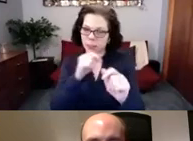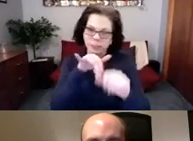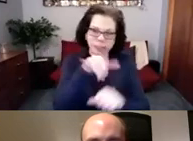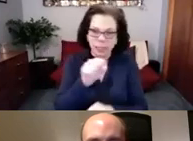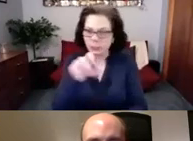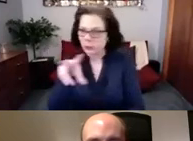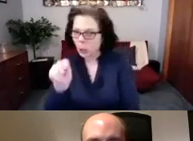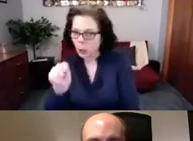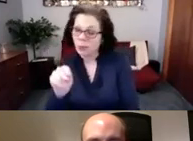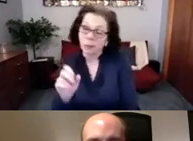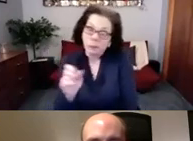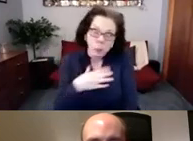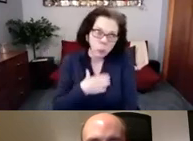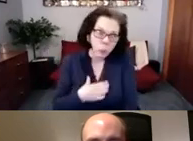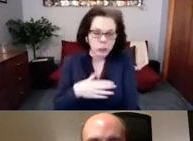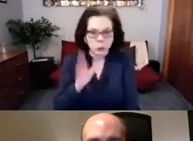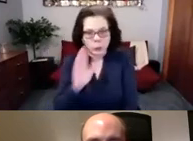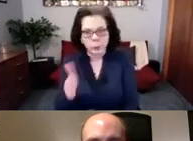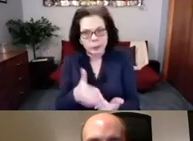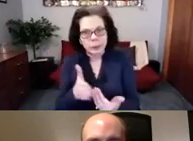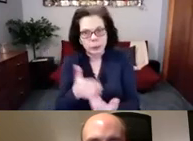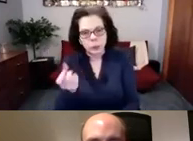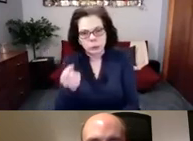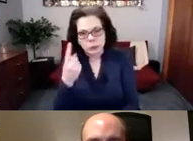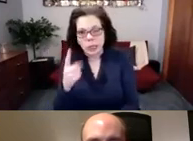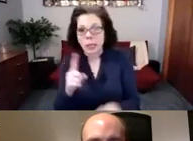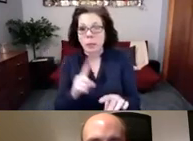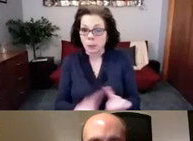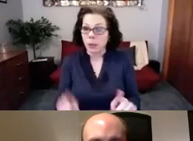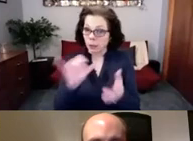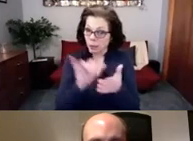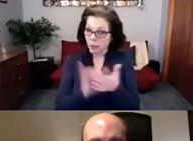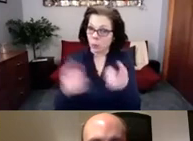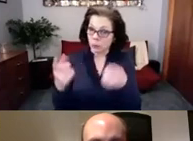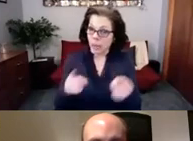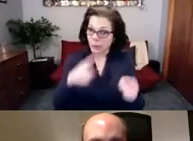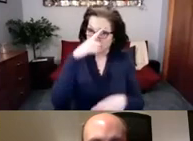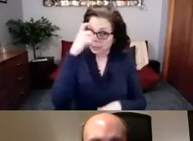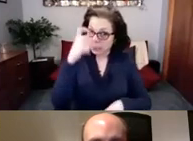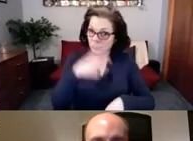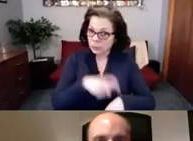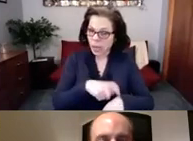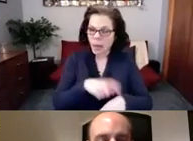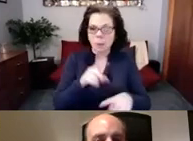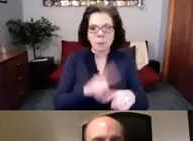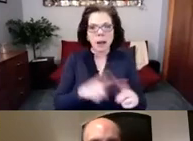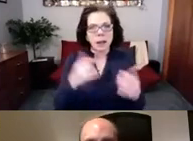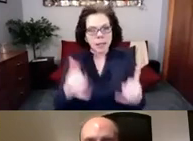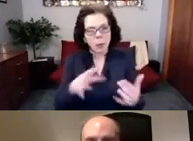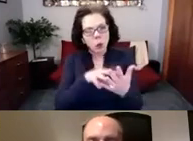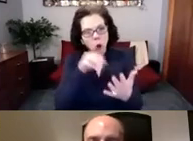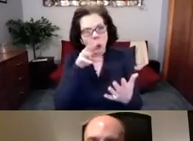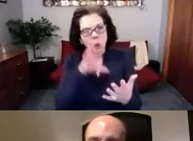lot easier, certainly to understand. And that's what was happening in the summer, but we've learned since then. And now it's a